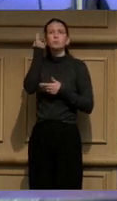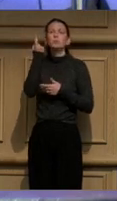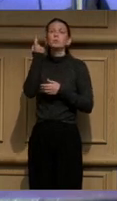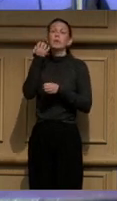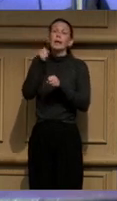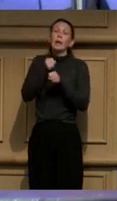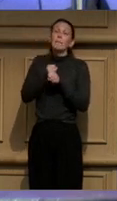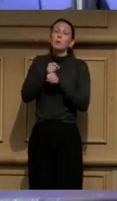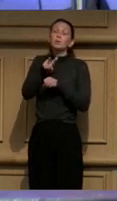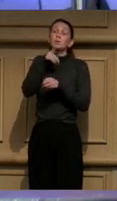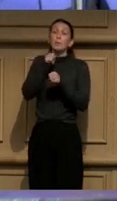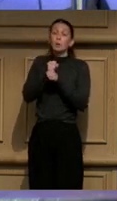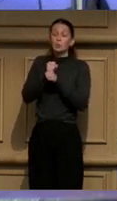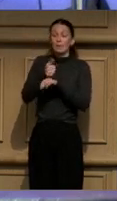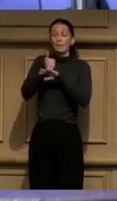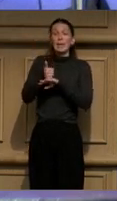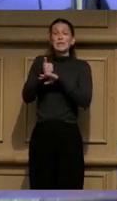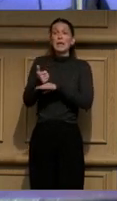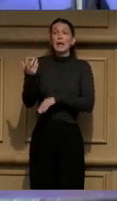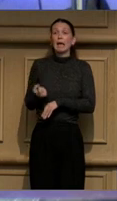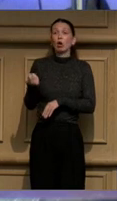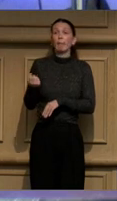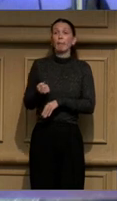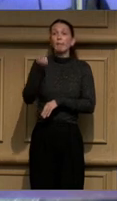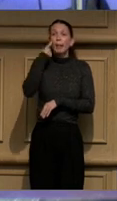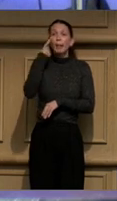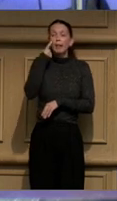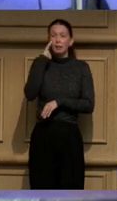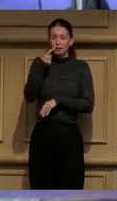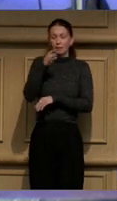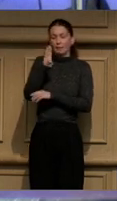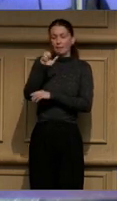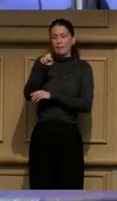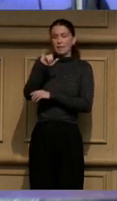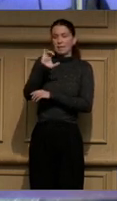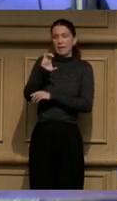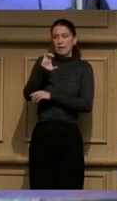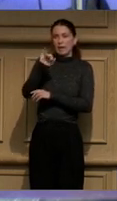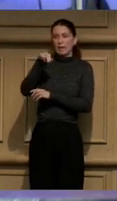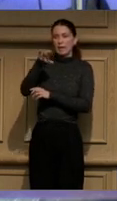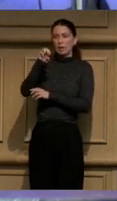basic income pilot, which is happening at the moment, and your thoughts on that in terms of how these things